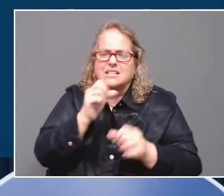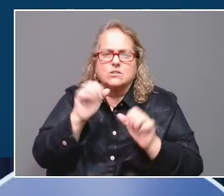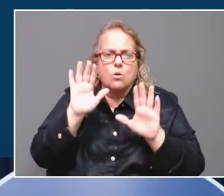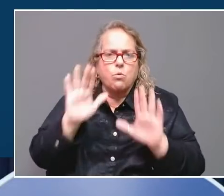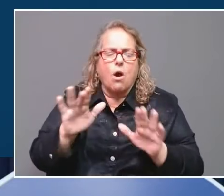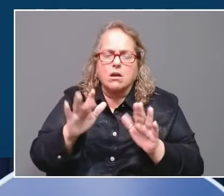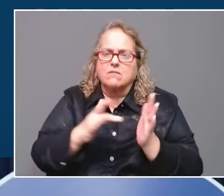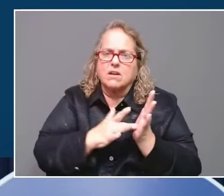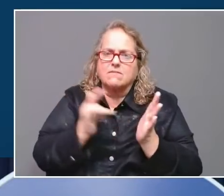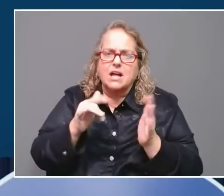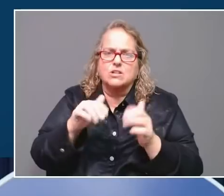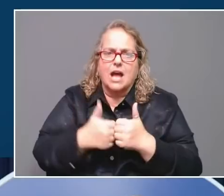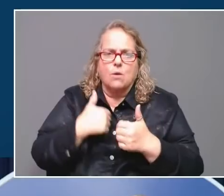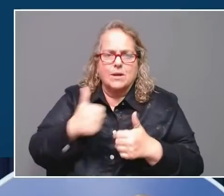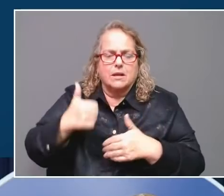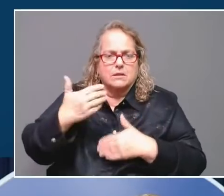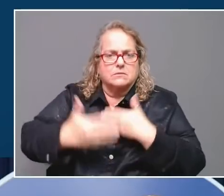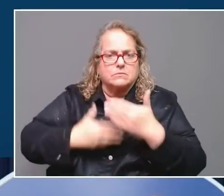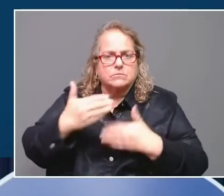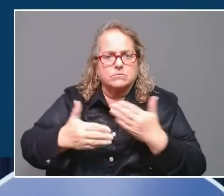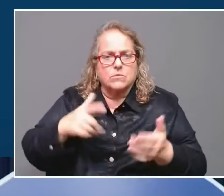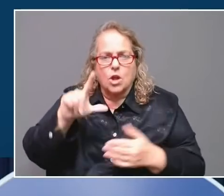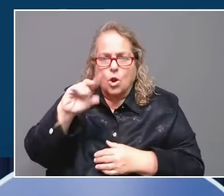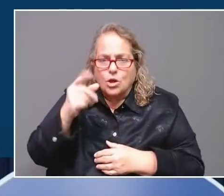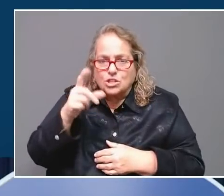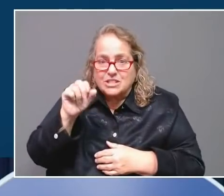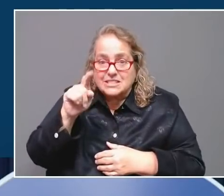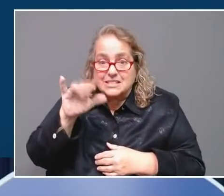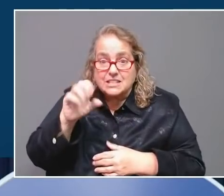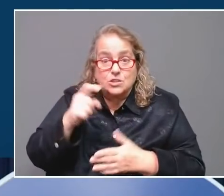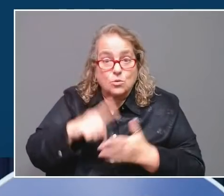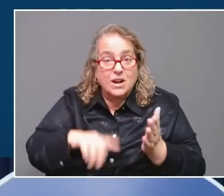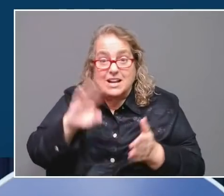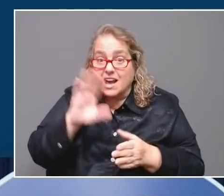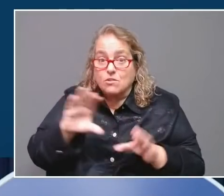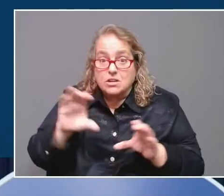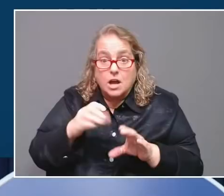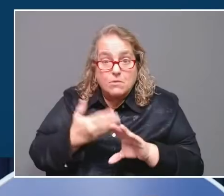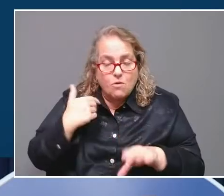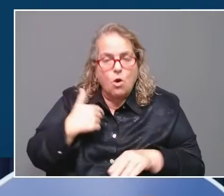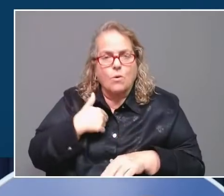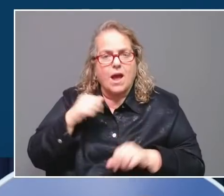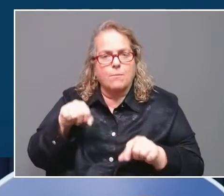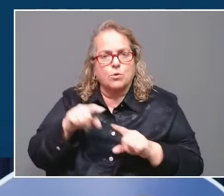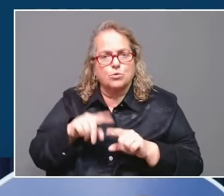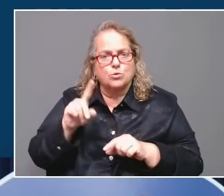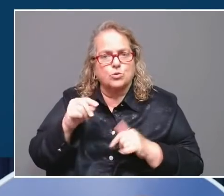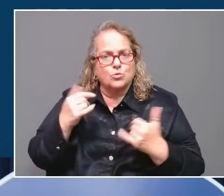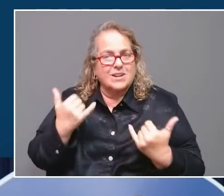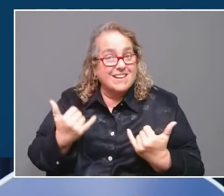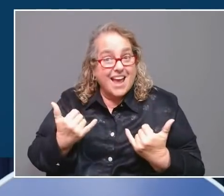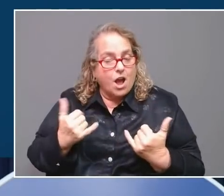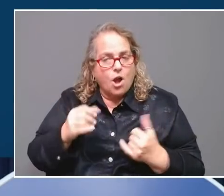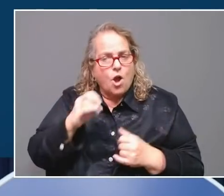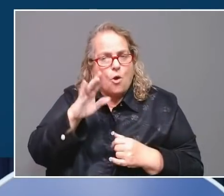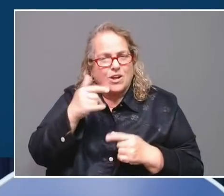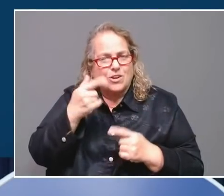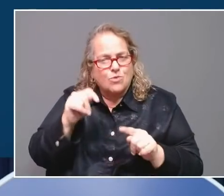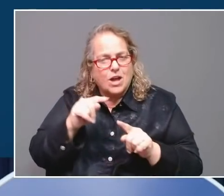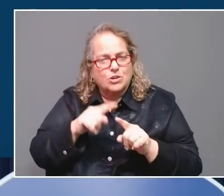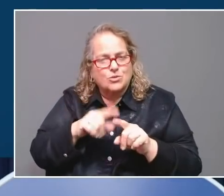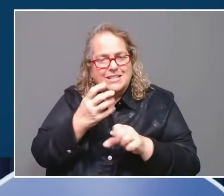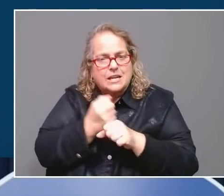the logistic pieces, the things that had never been done before, we've been able to do. Now it's just trying to reach more and